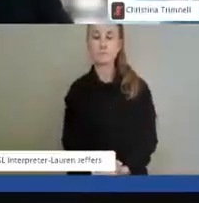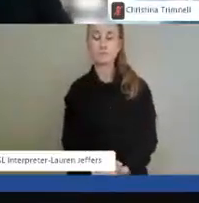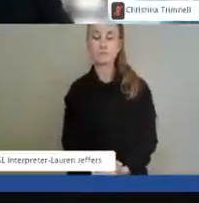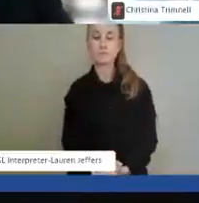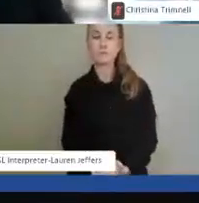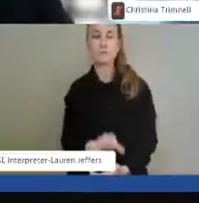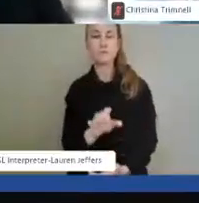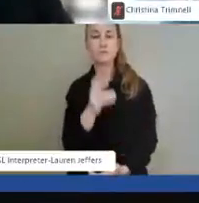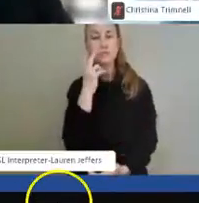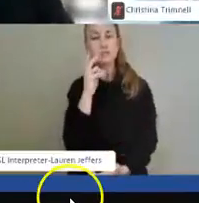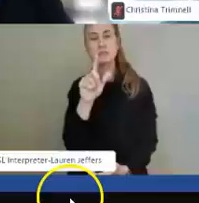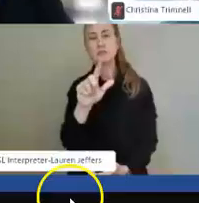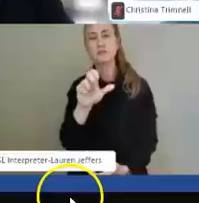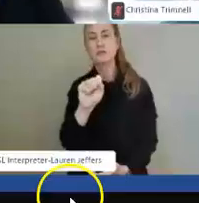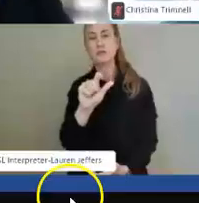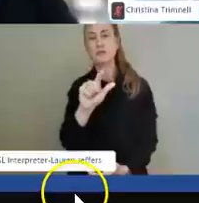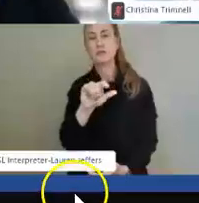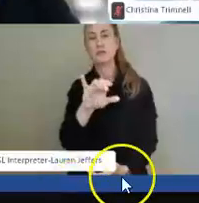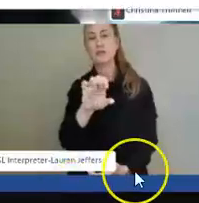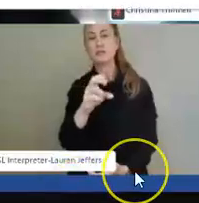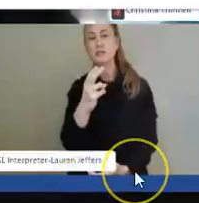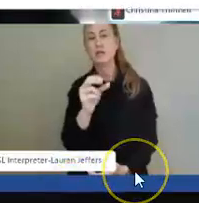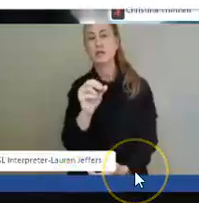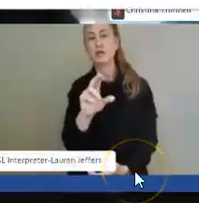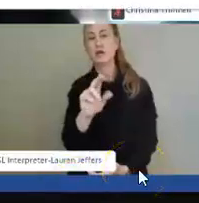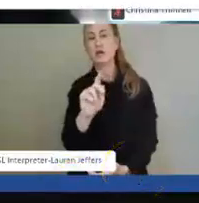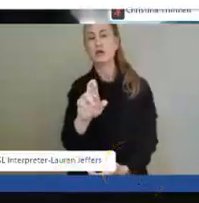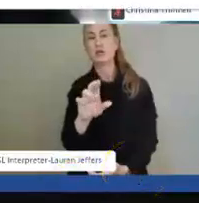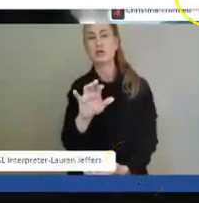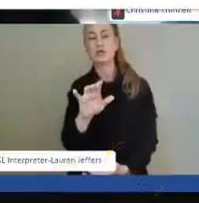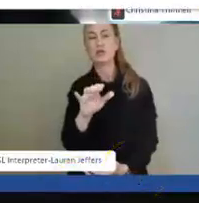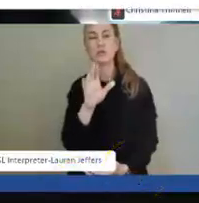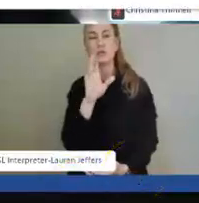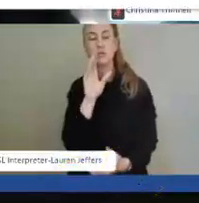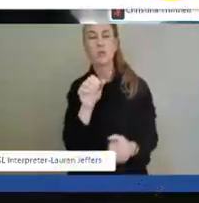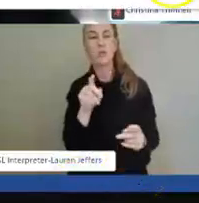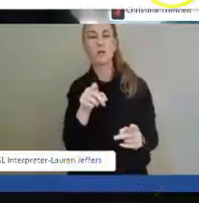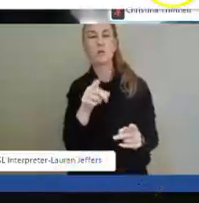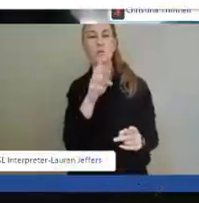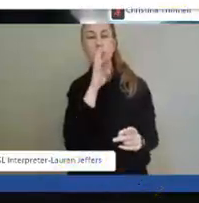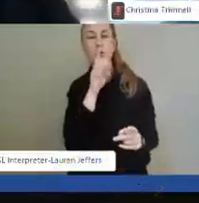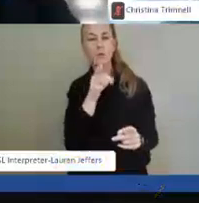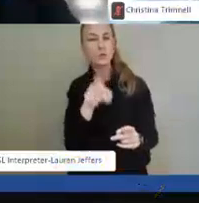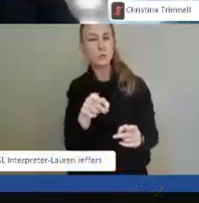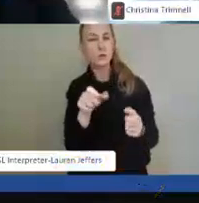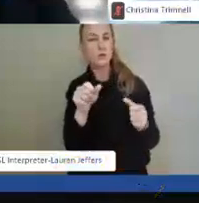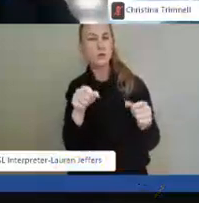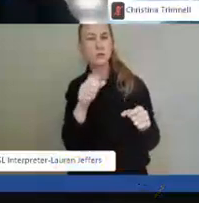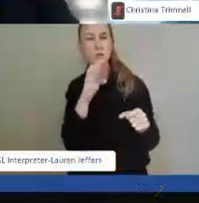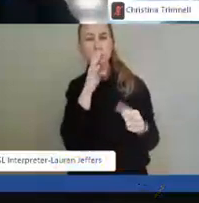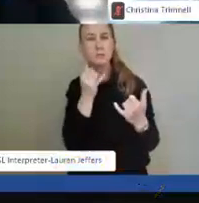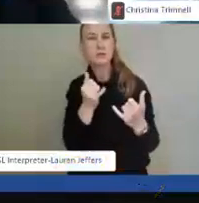Oh, I see Leslie, Leslie Hawker. I'm going to allow you to talk. Okay, Leslie, you should be able to speak now.